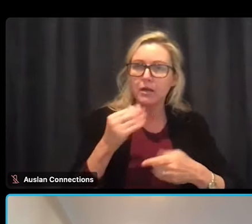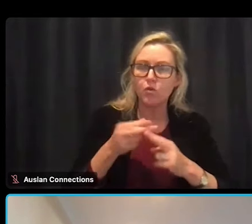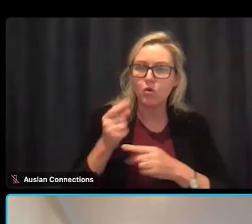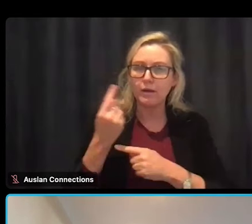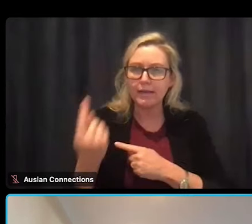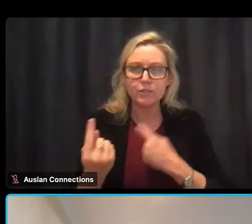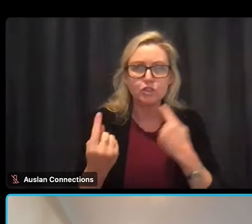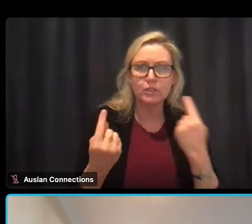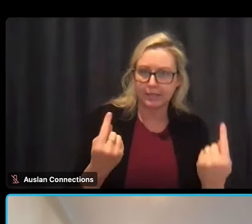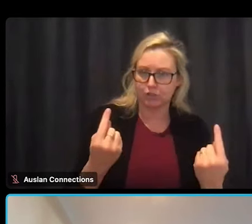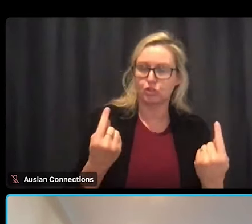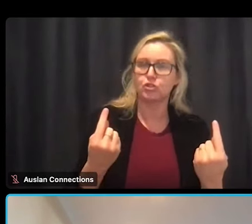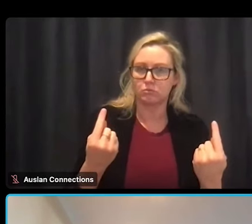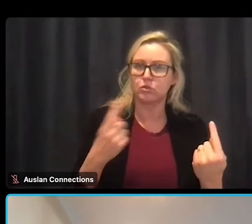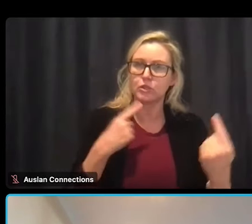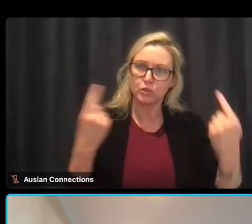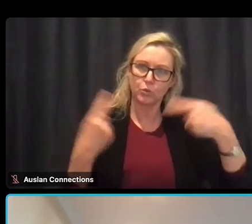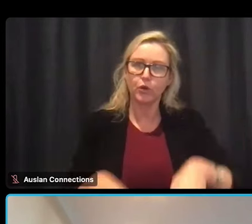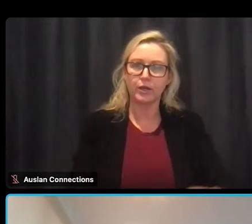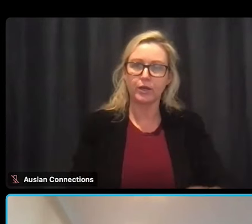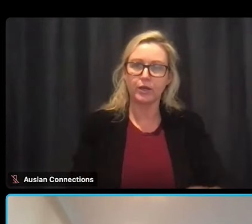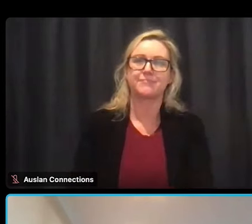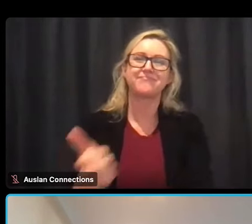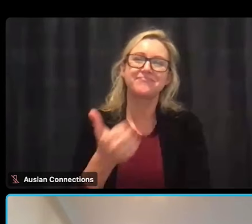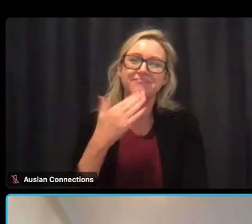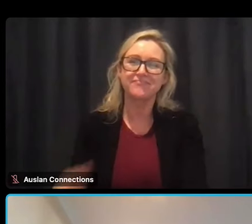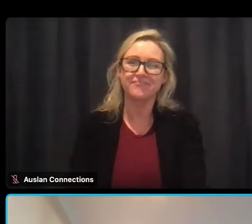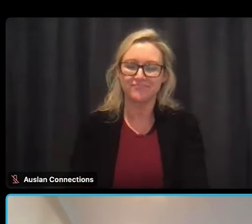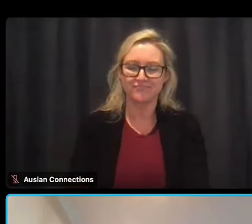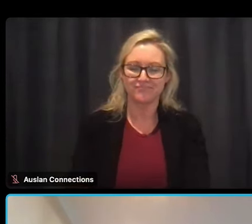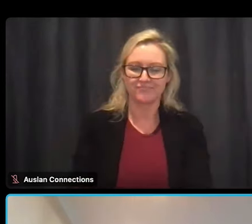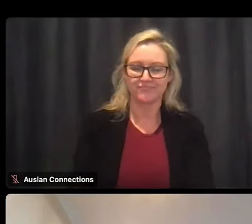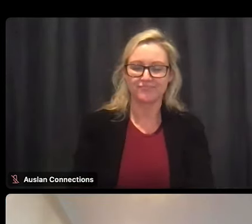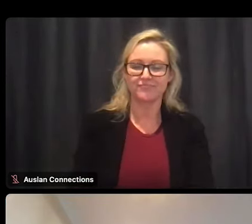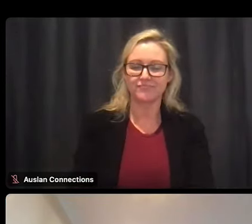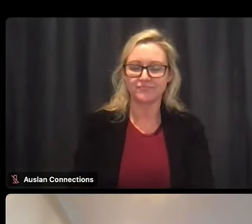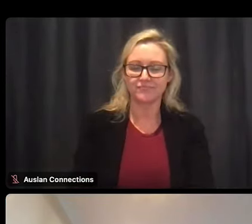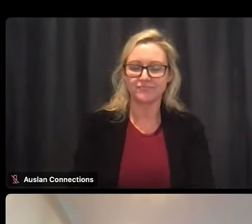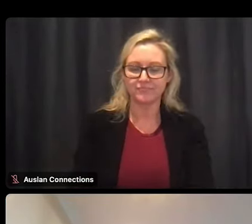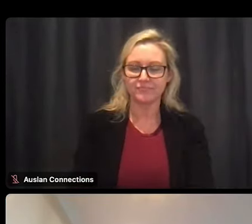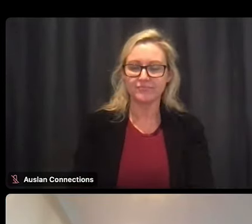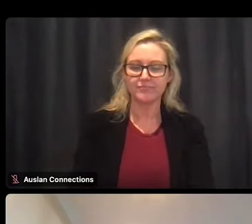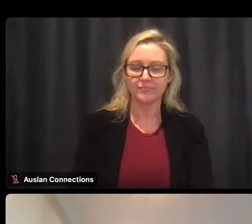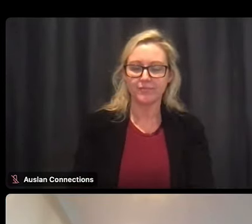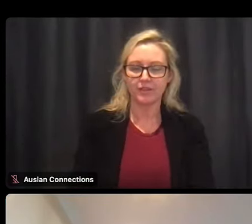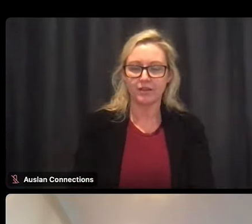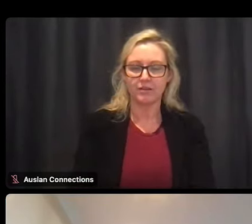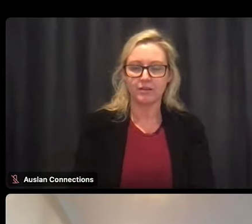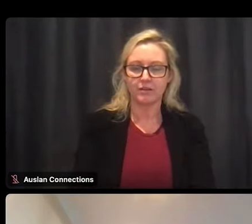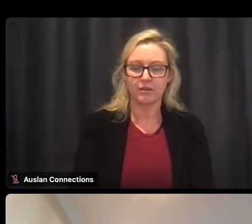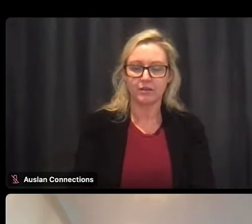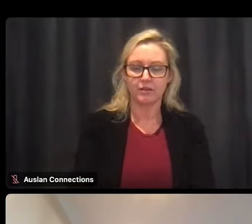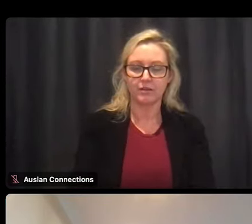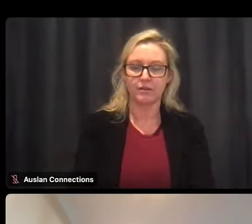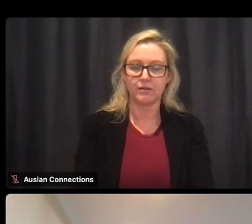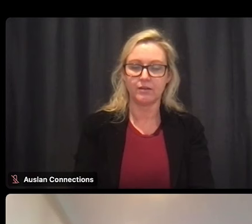NAPS ID. Thanks, Grant. The other question is